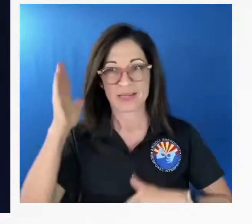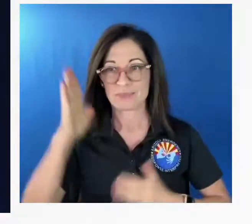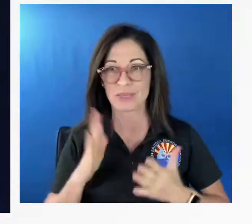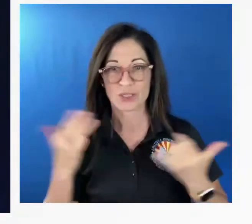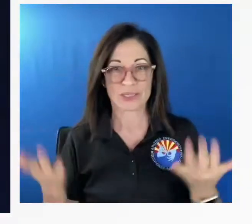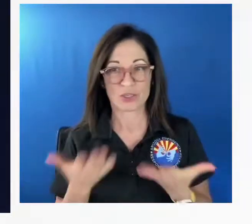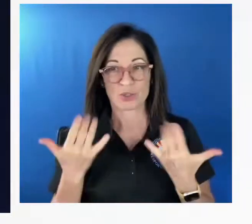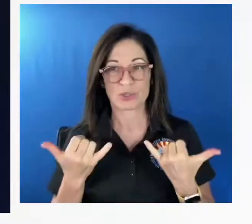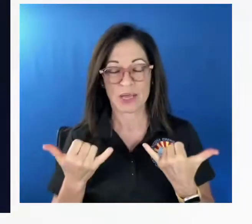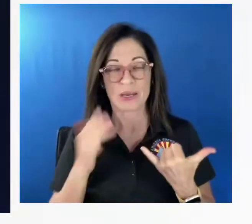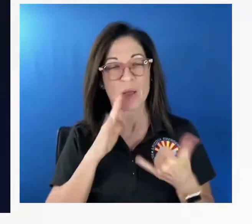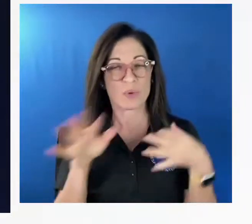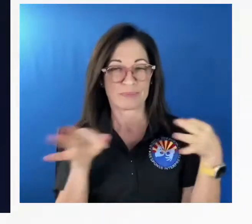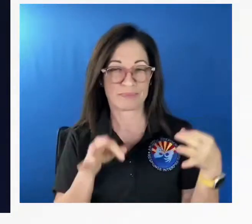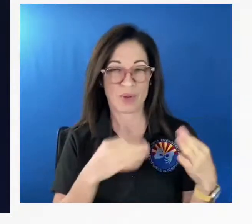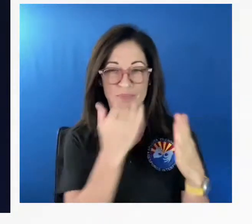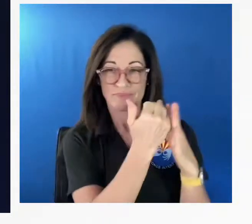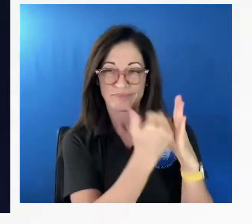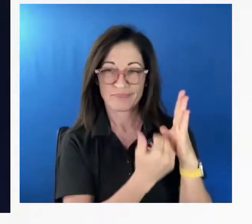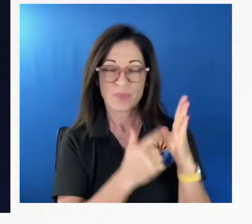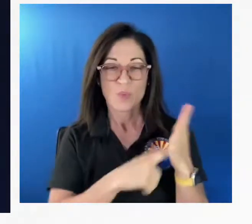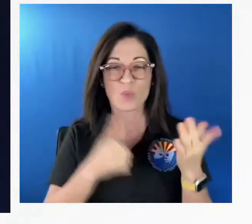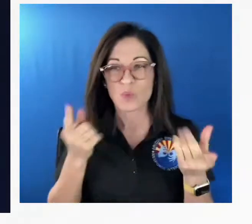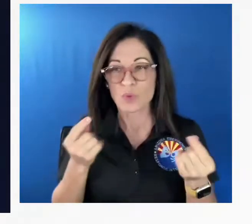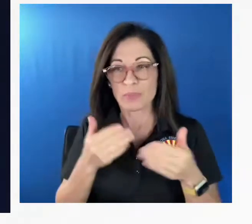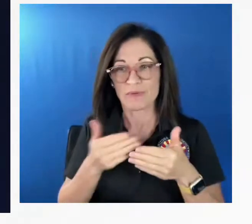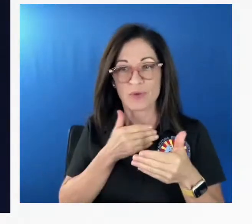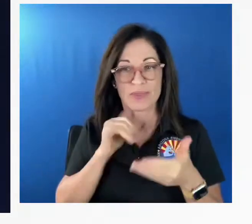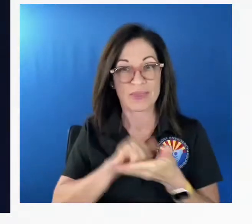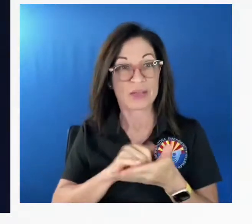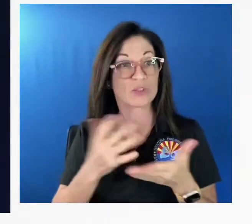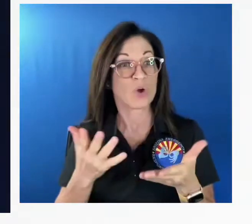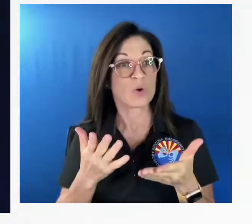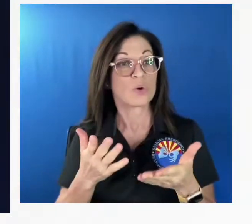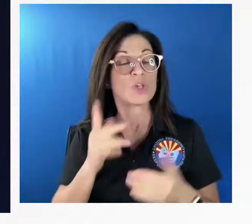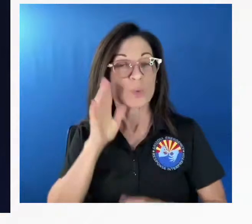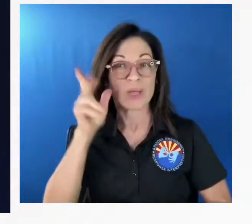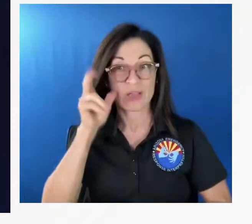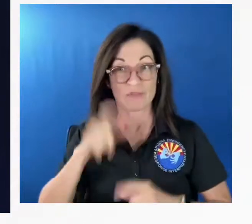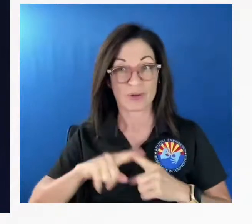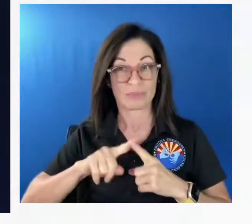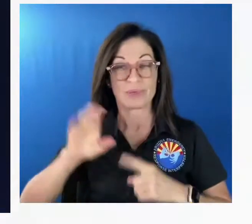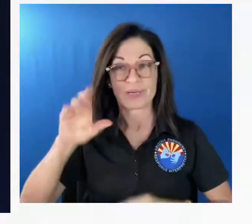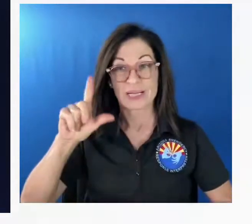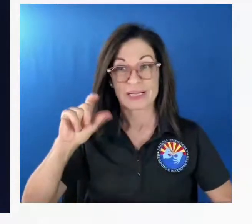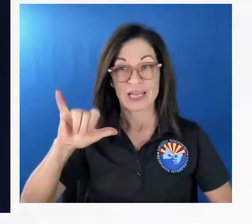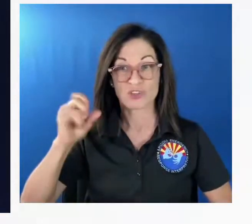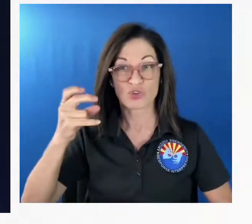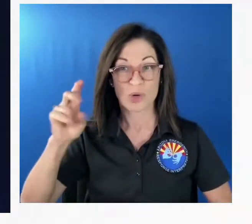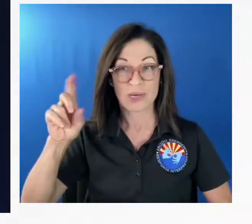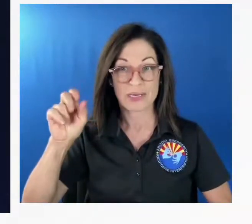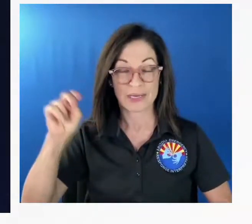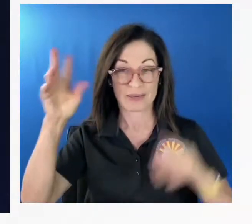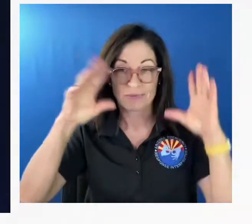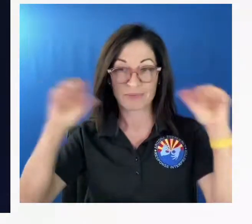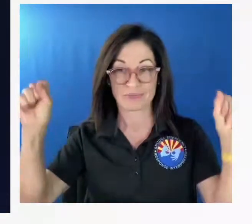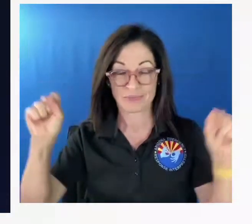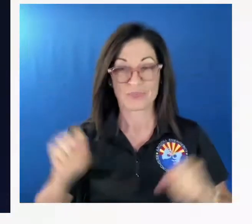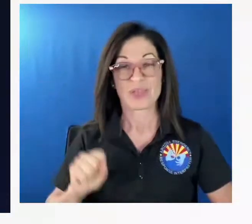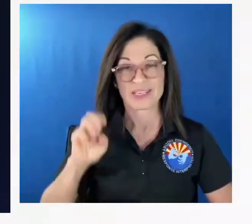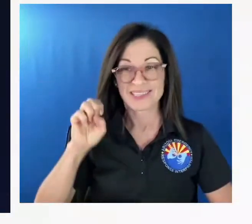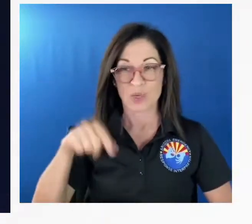to go over the agenda real quick before we go into it. So we will be hearing from Clay Jordan, Superintendent, Sequoia Kings Canyon National